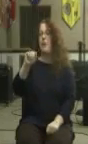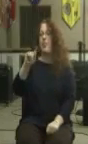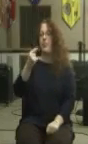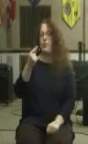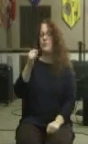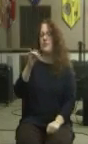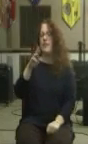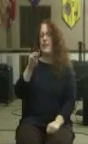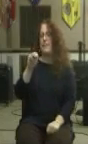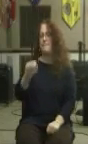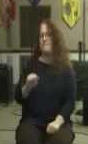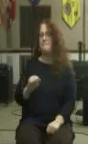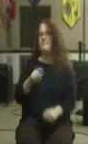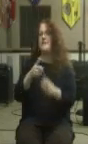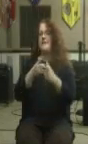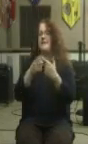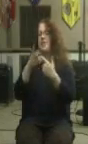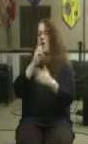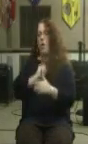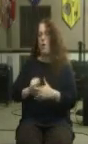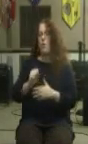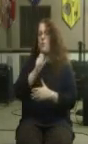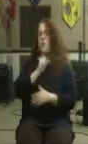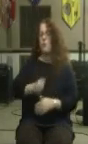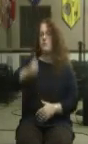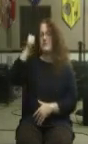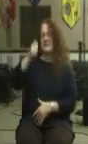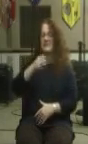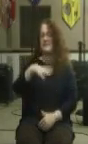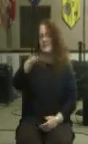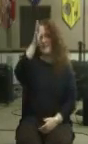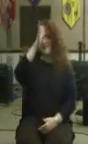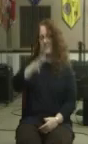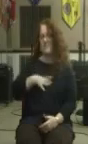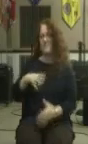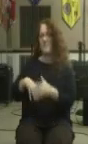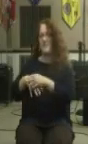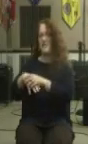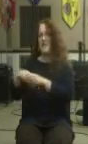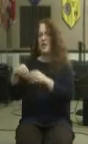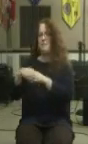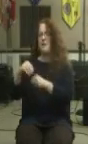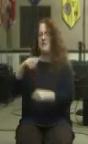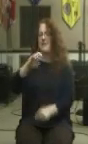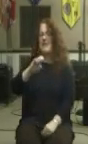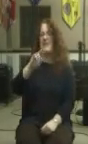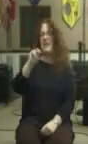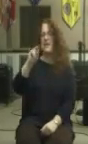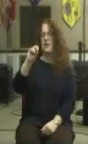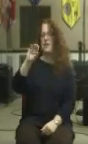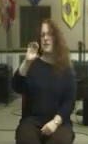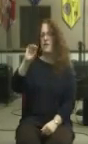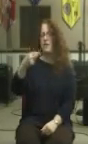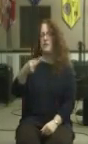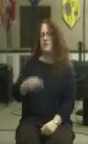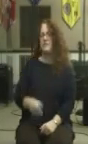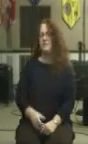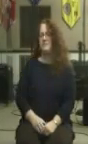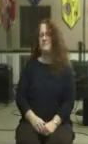And even Methuselah, even the oldest man, he came out of Enoch.